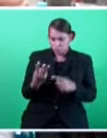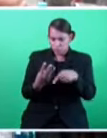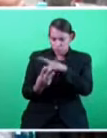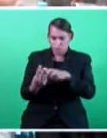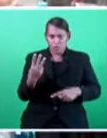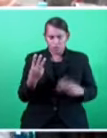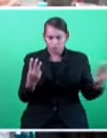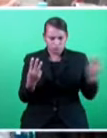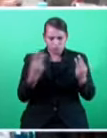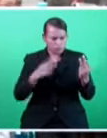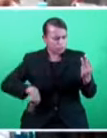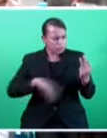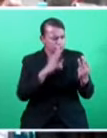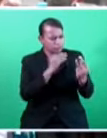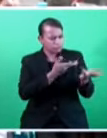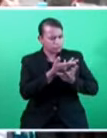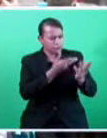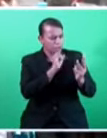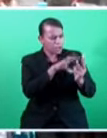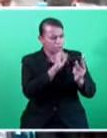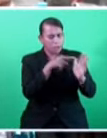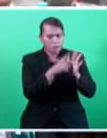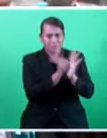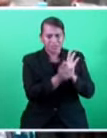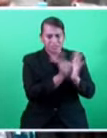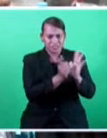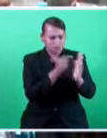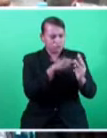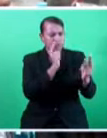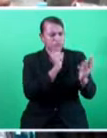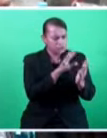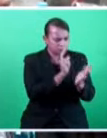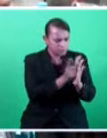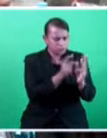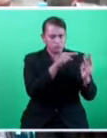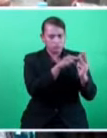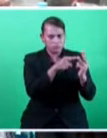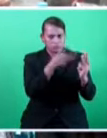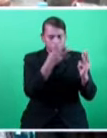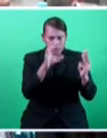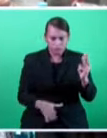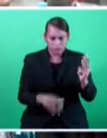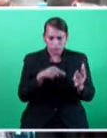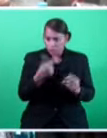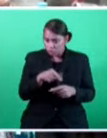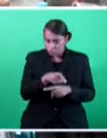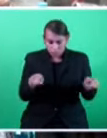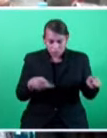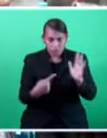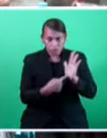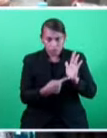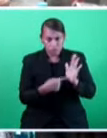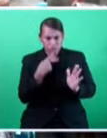10 minutes, with a 10-minute right to each reply, and then this reply by